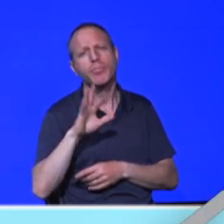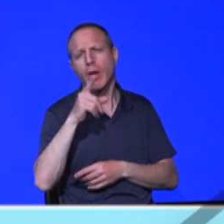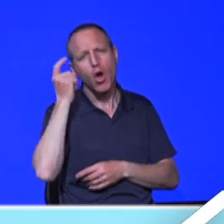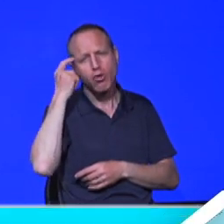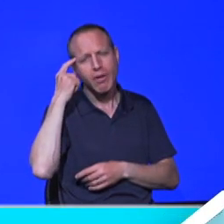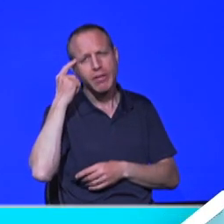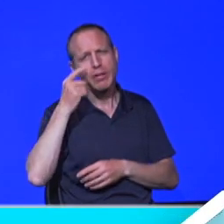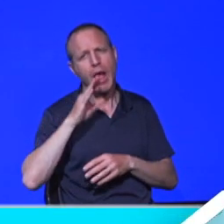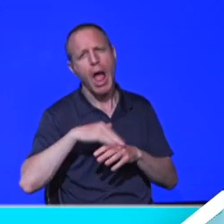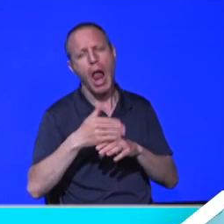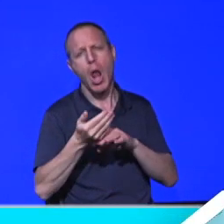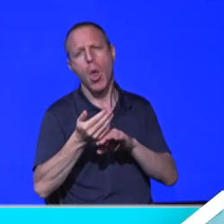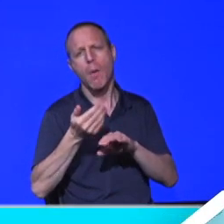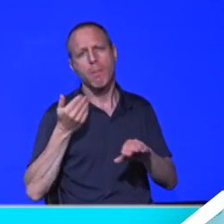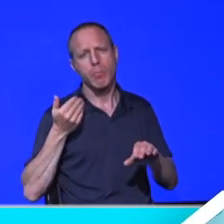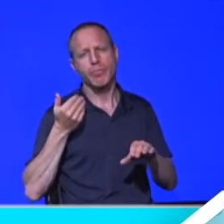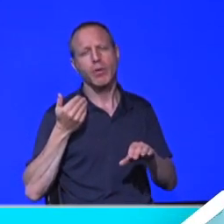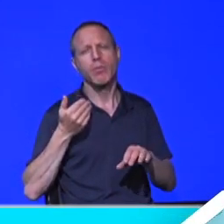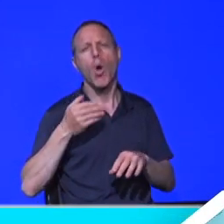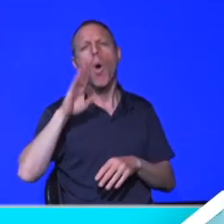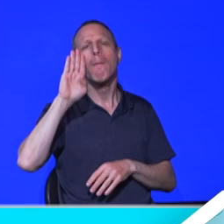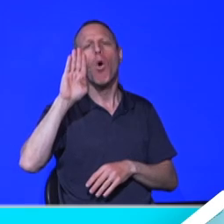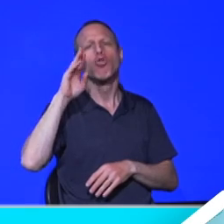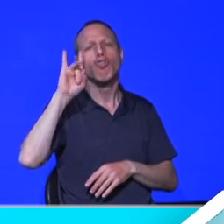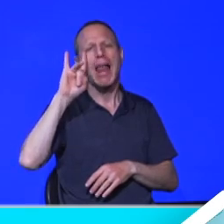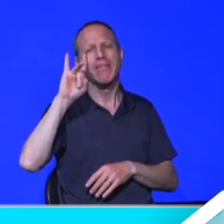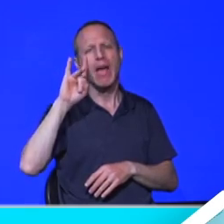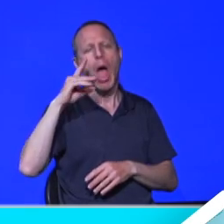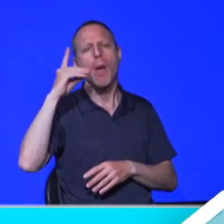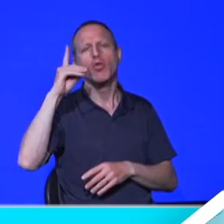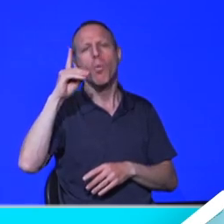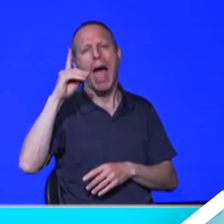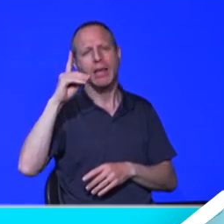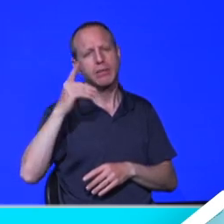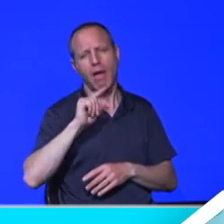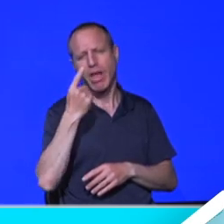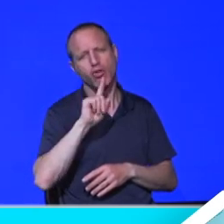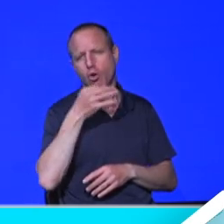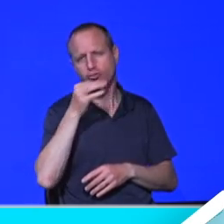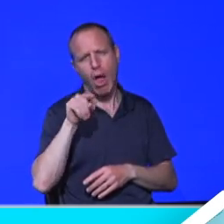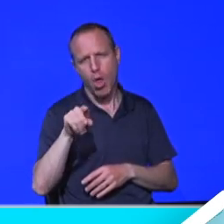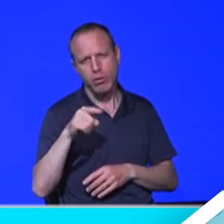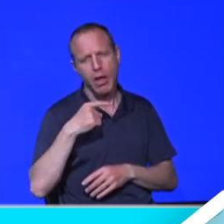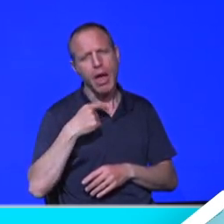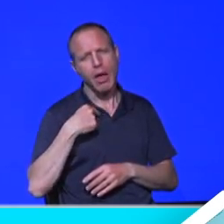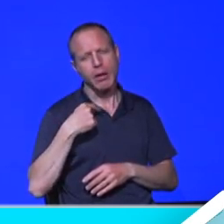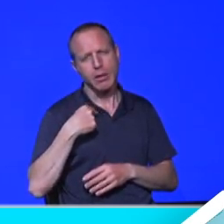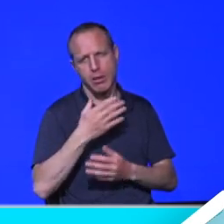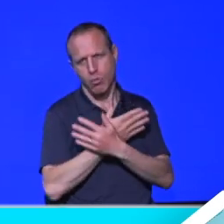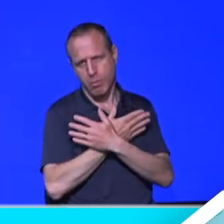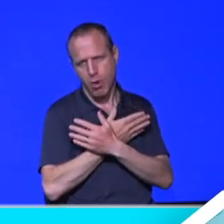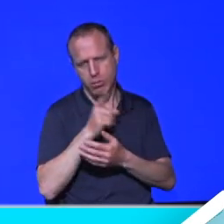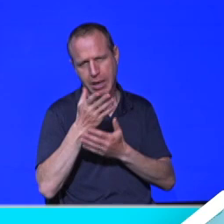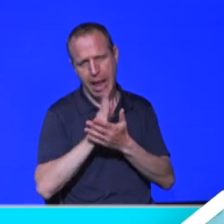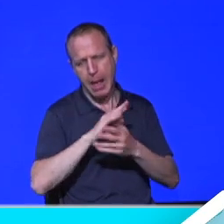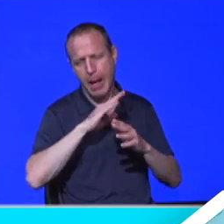thinks about the promo on Burj Khalifa in Dubai, which nobody asked her this question, because I'm you know, from the Morocco, so it's a part of the